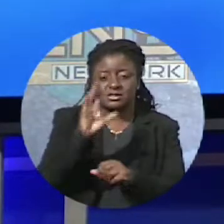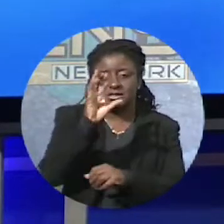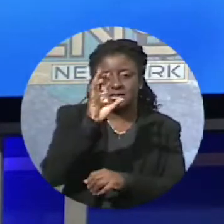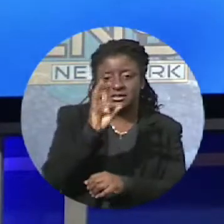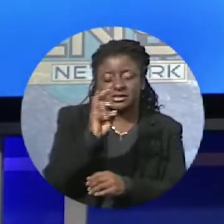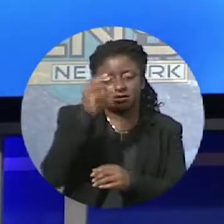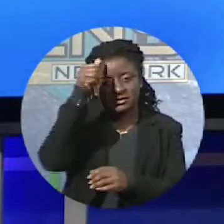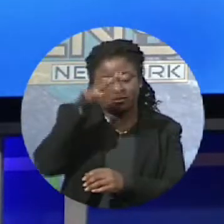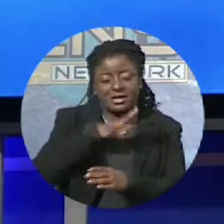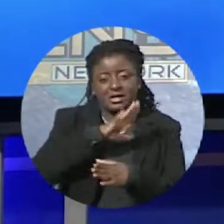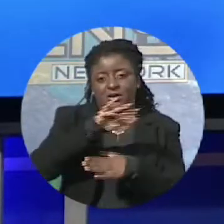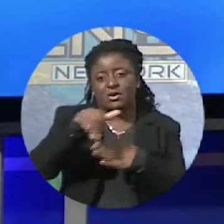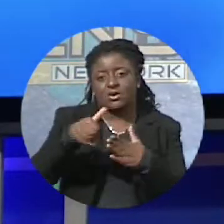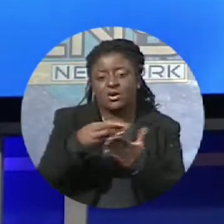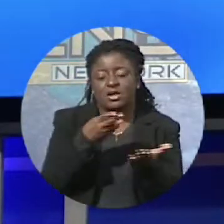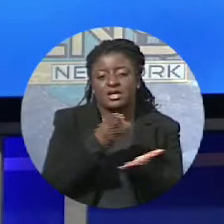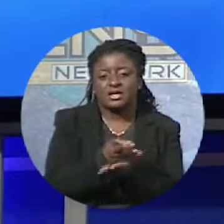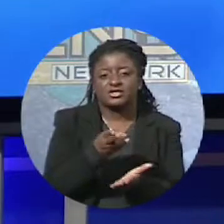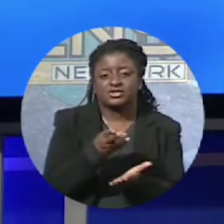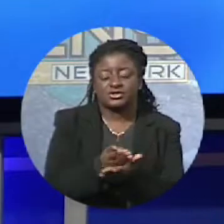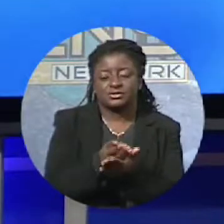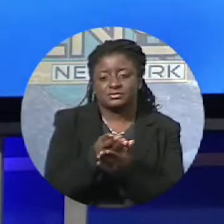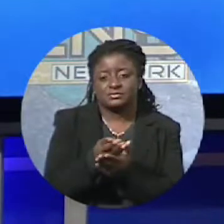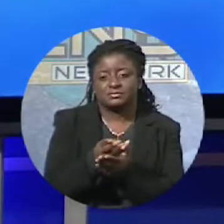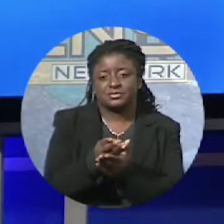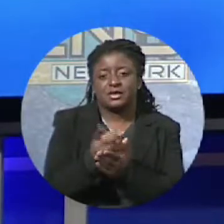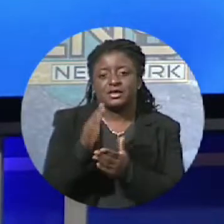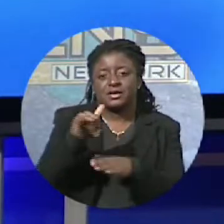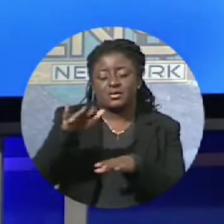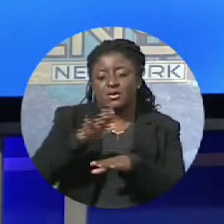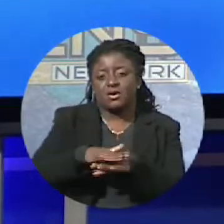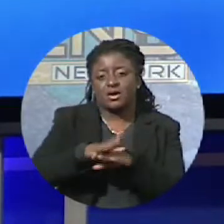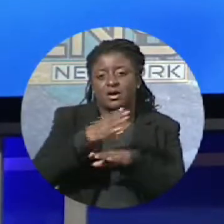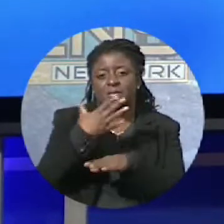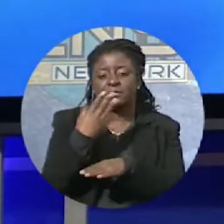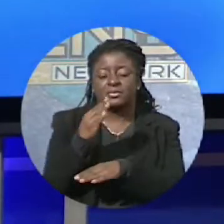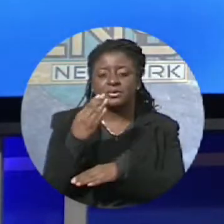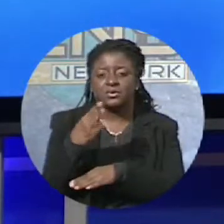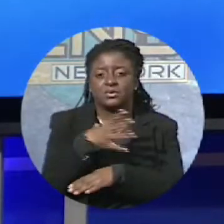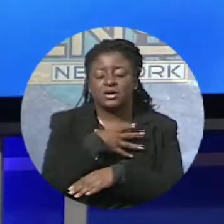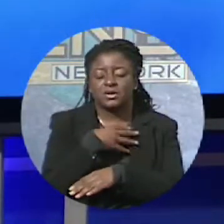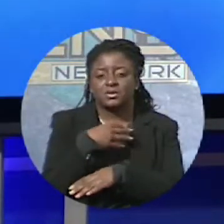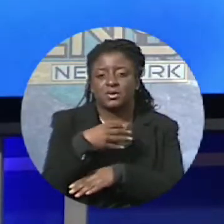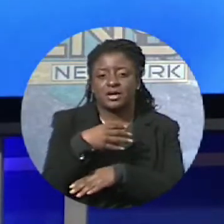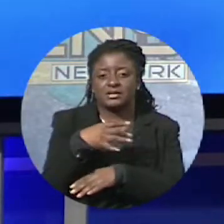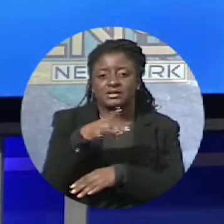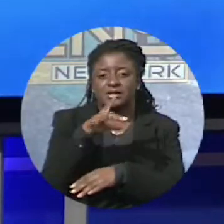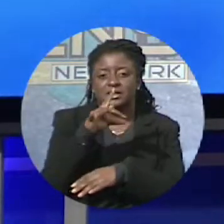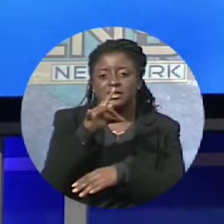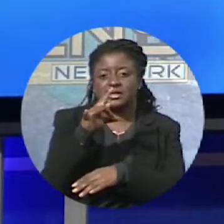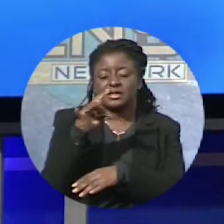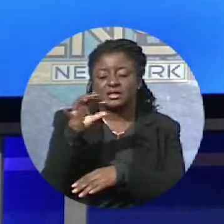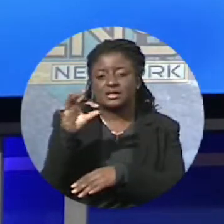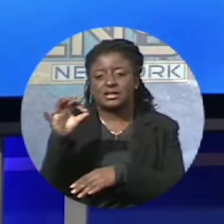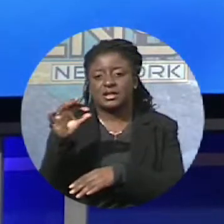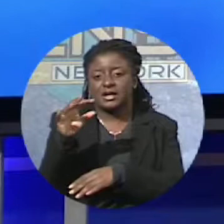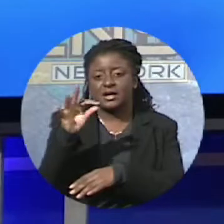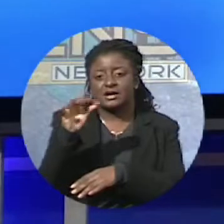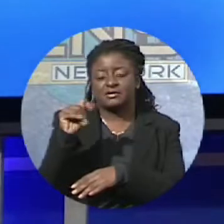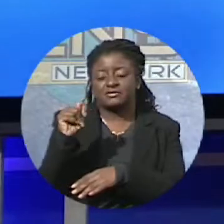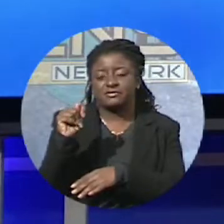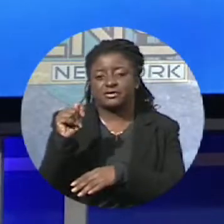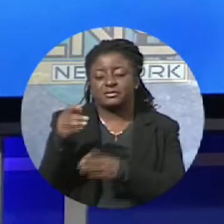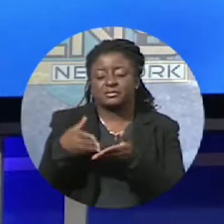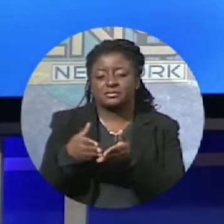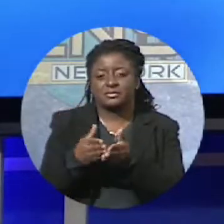men, all Haitian. We can tell you tonight that they were on board a blue and white 89-foot wooden vessel called the Trinity after being